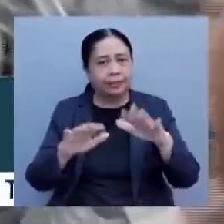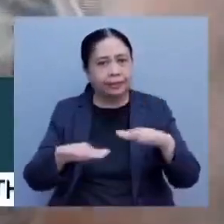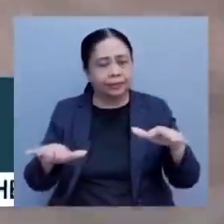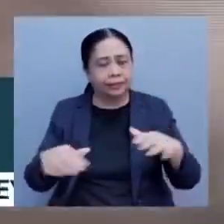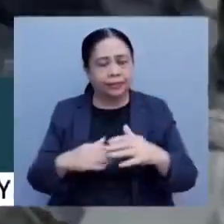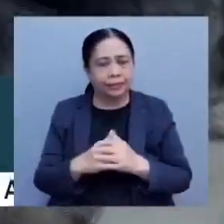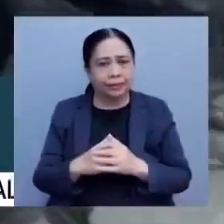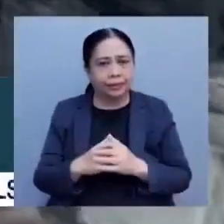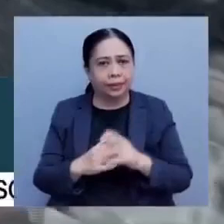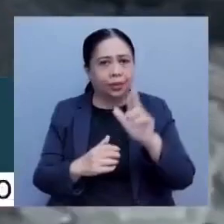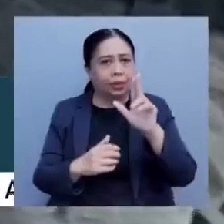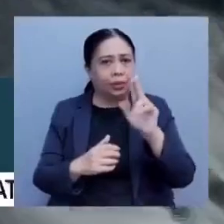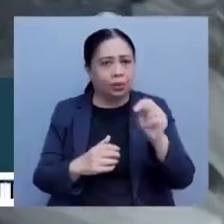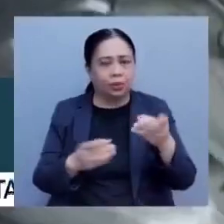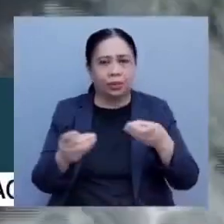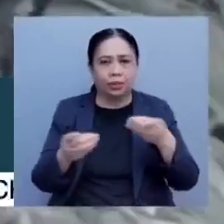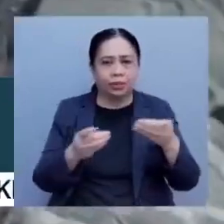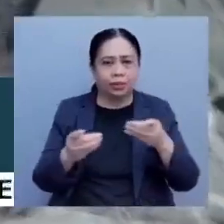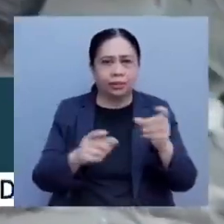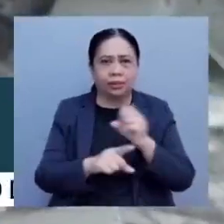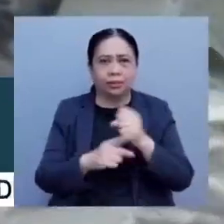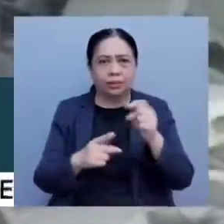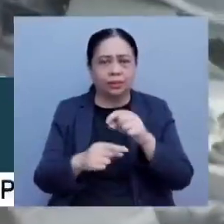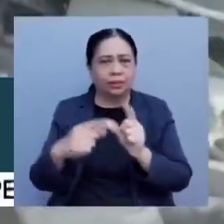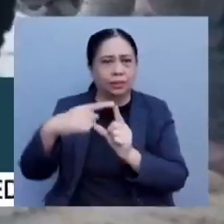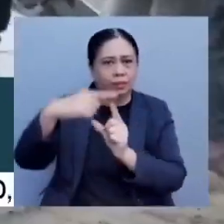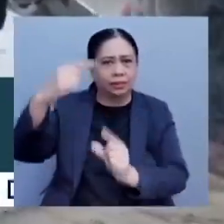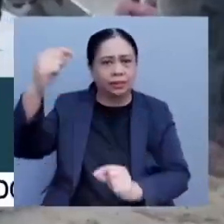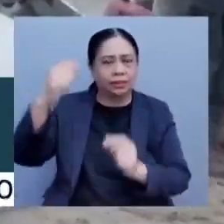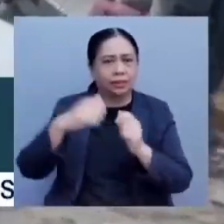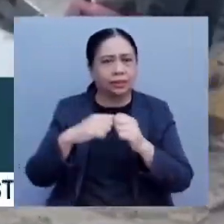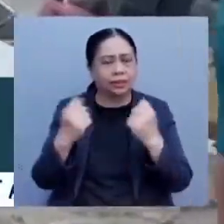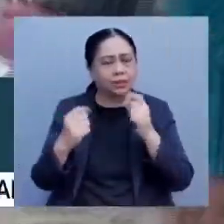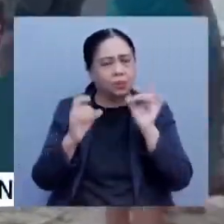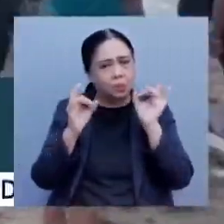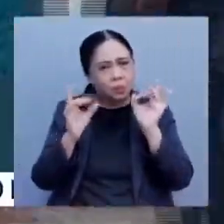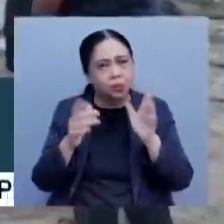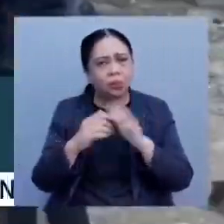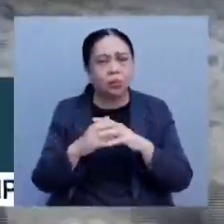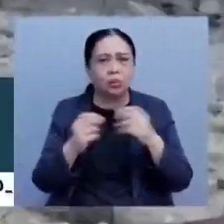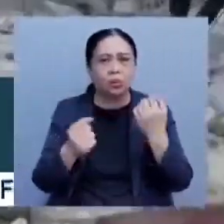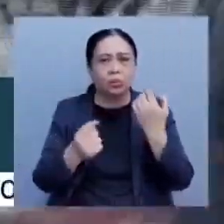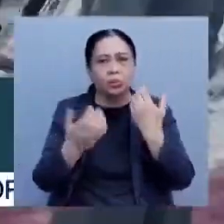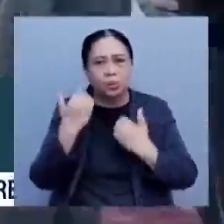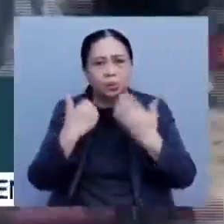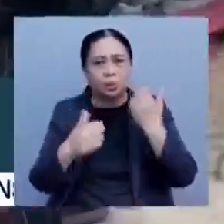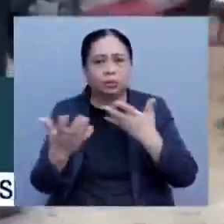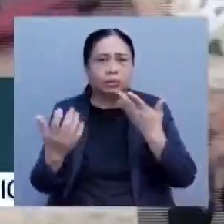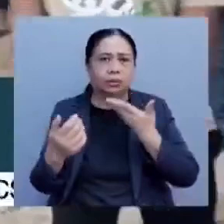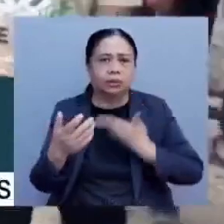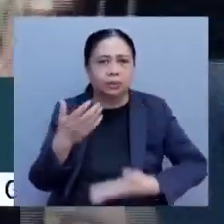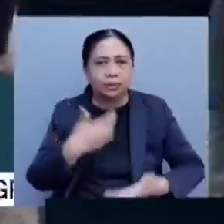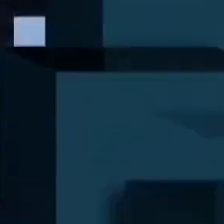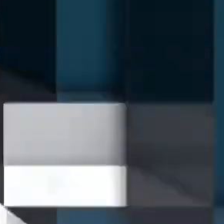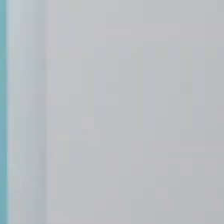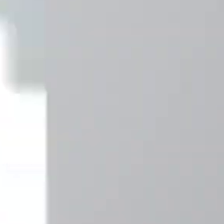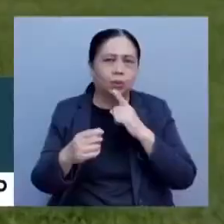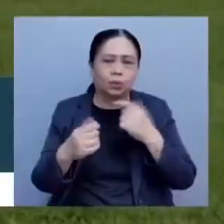United Nations described the situation in the Gaza Strip as dire, with critical supplies running dangerously low.